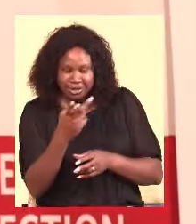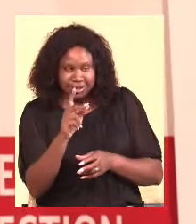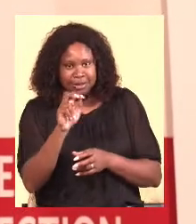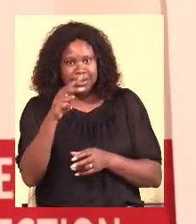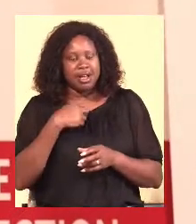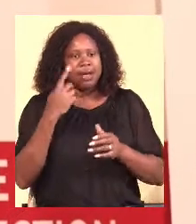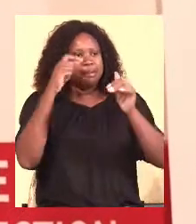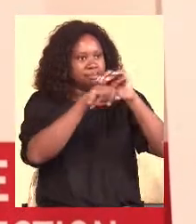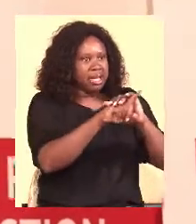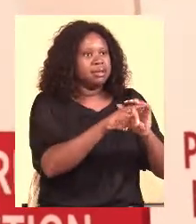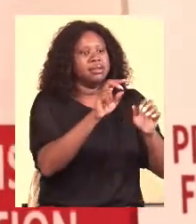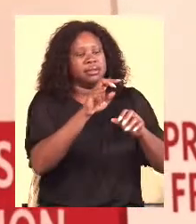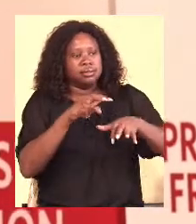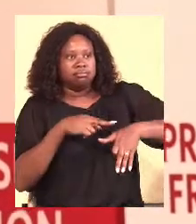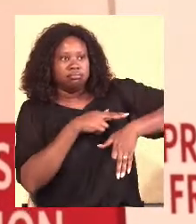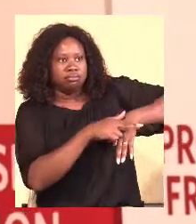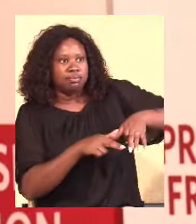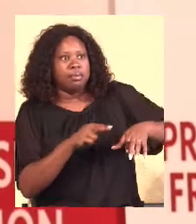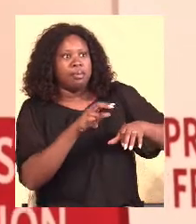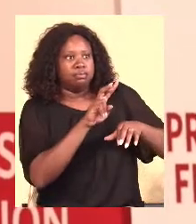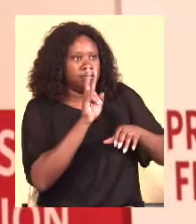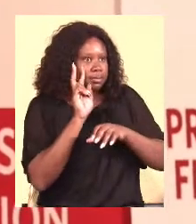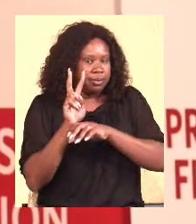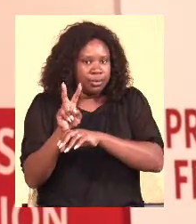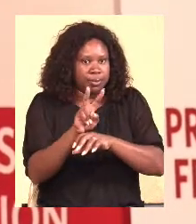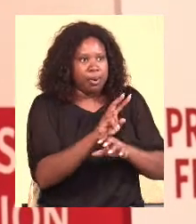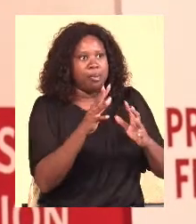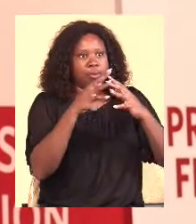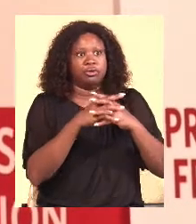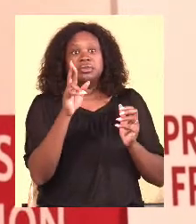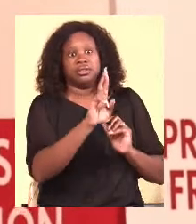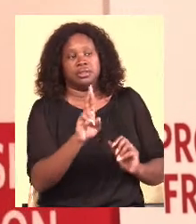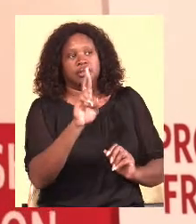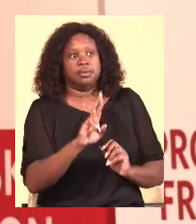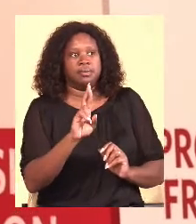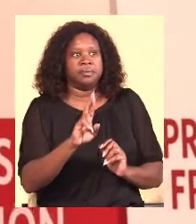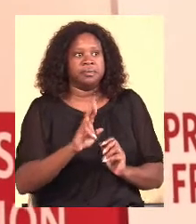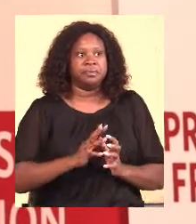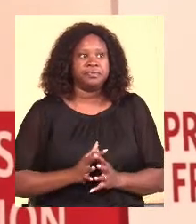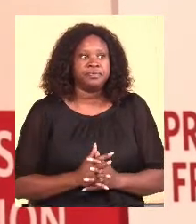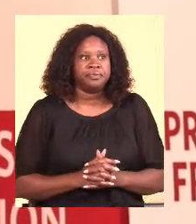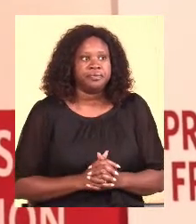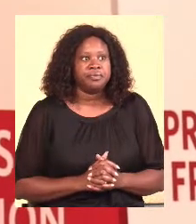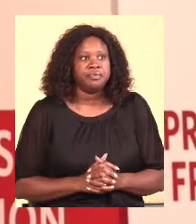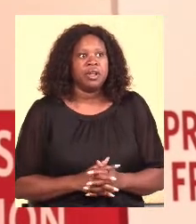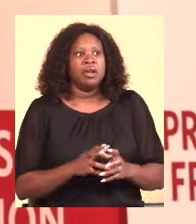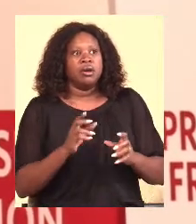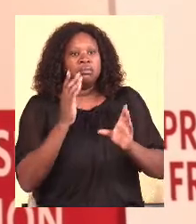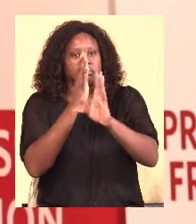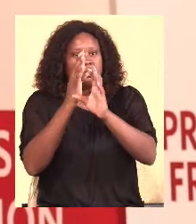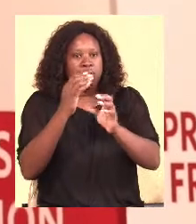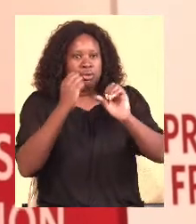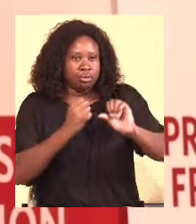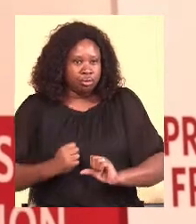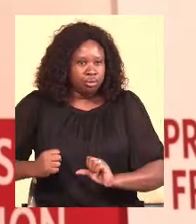the roadblocks, entry points into Khomas region, from the side of Shadonjupa region,